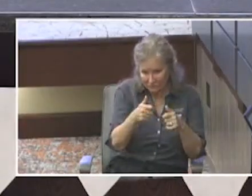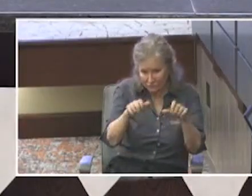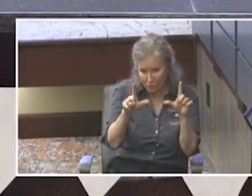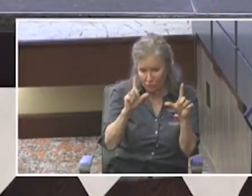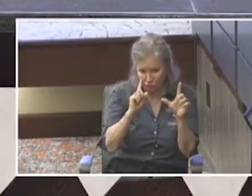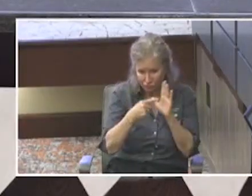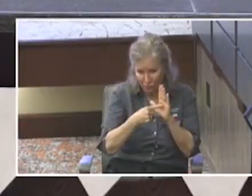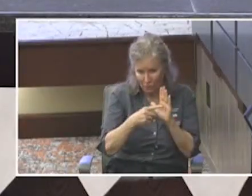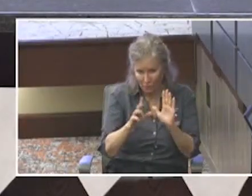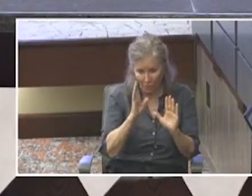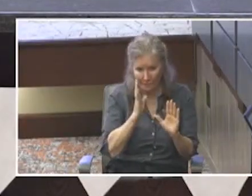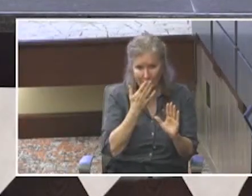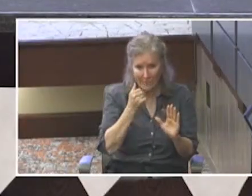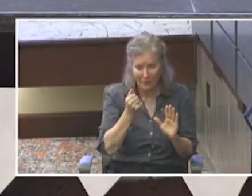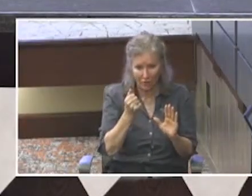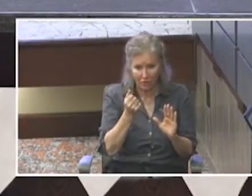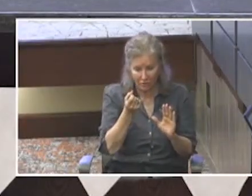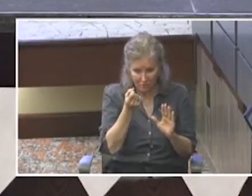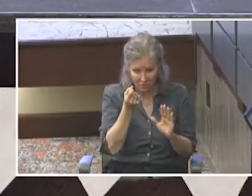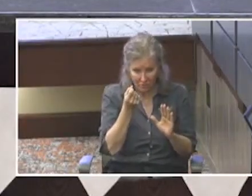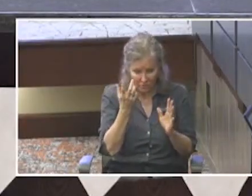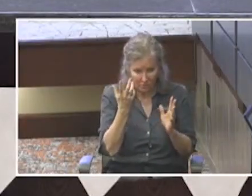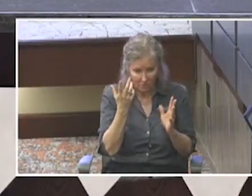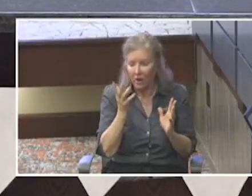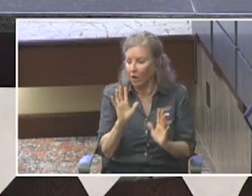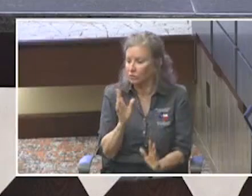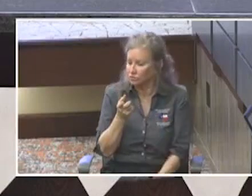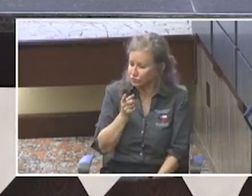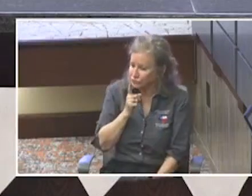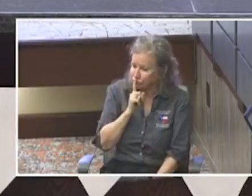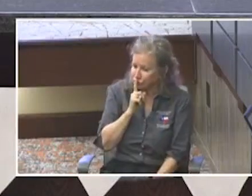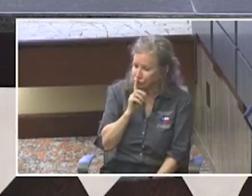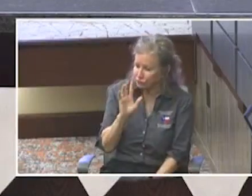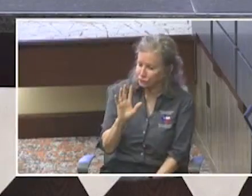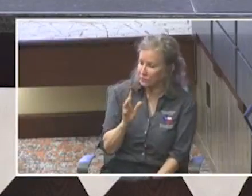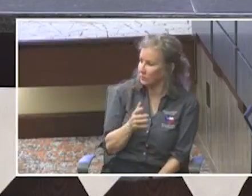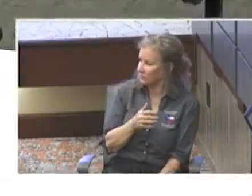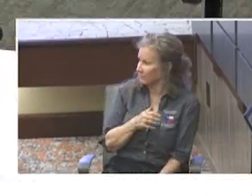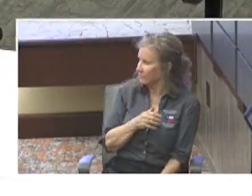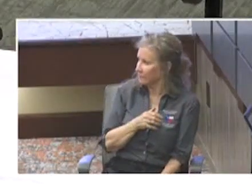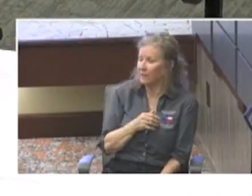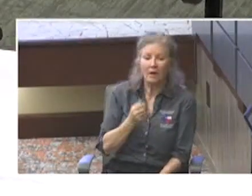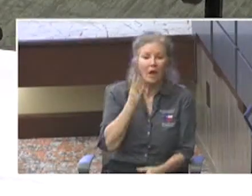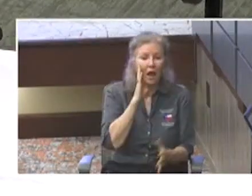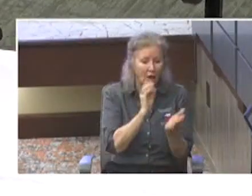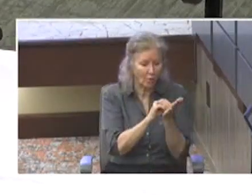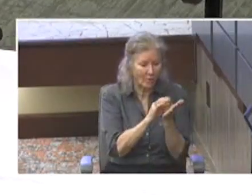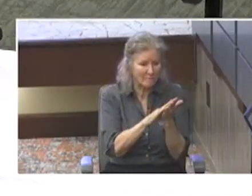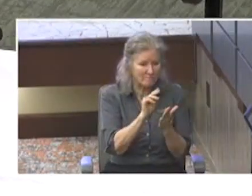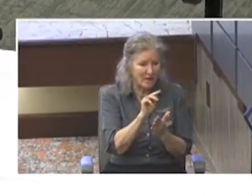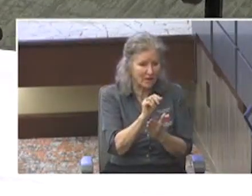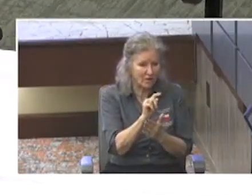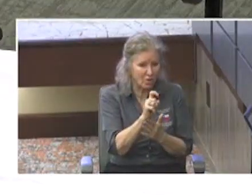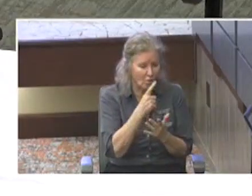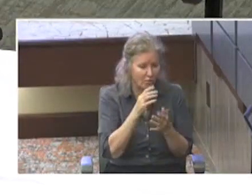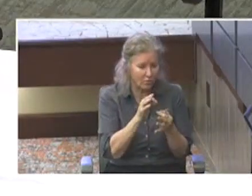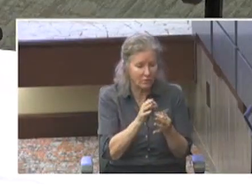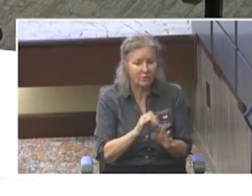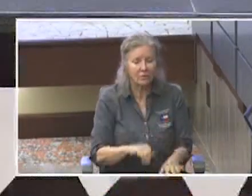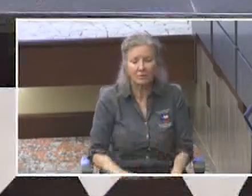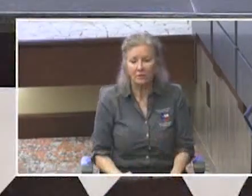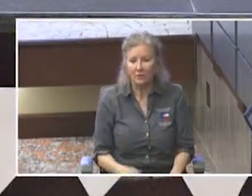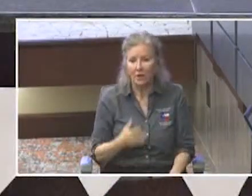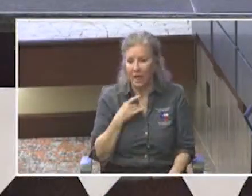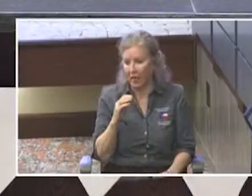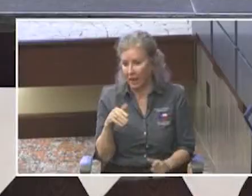a better comp? Sure. Year over year. I'll make a note. I'll make a note of that. Because I think we're right on top of each other. I like the next slide, obviously,